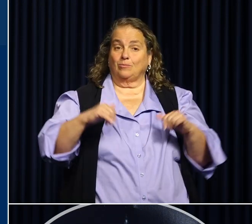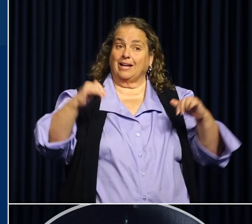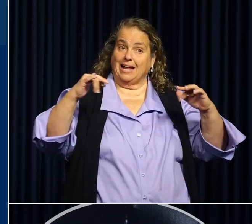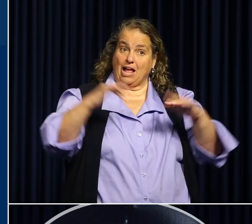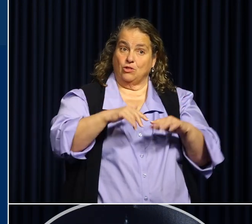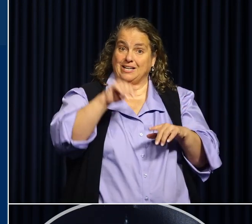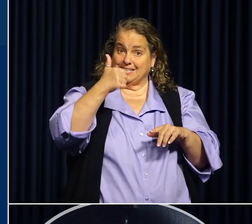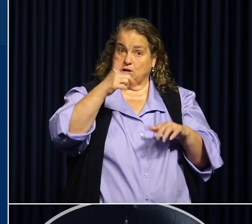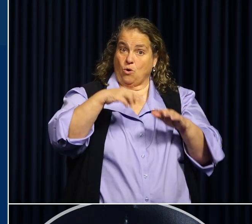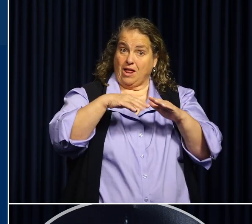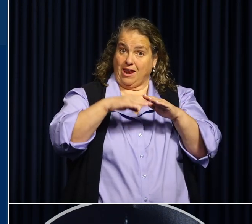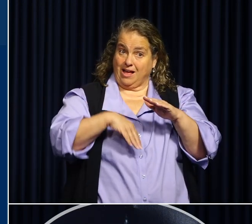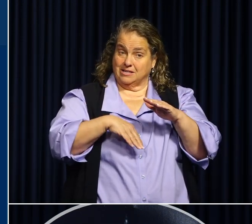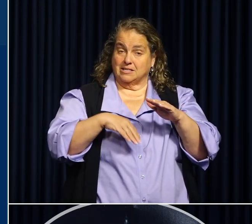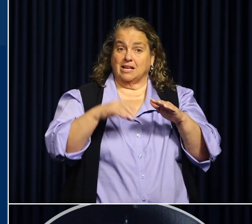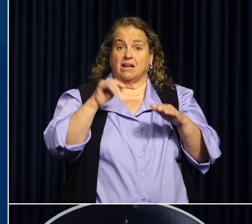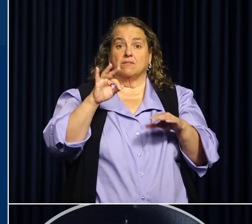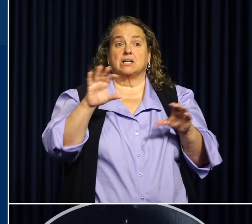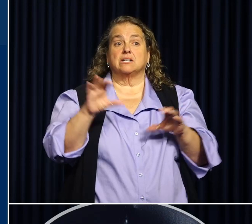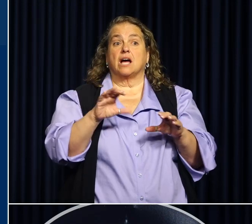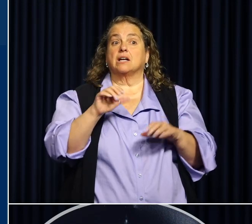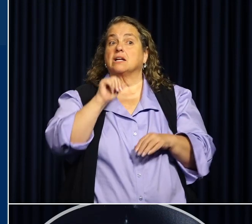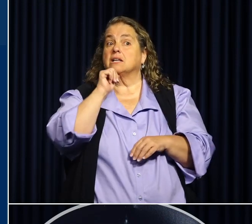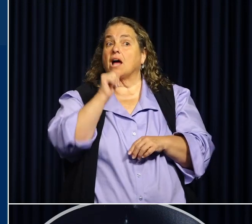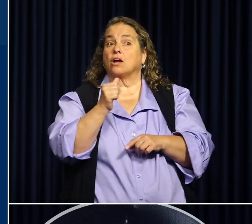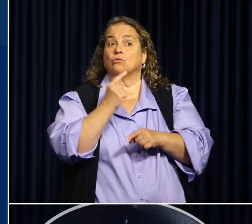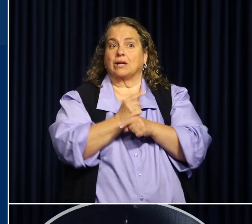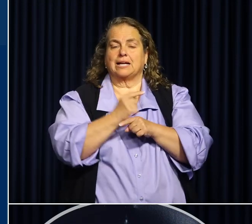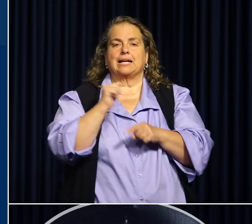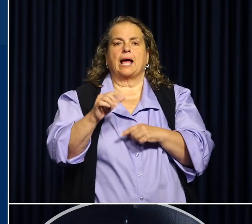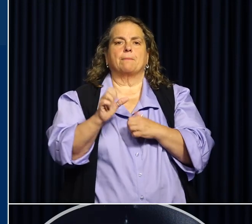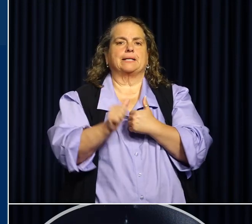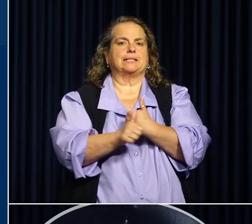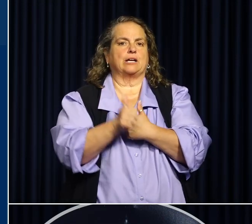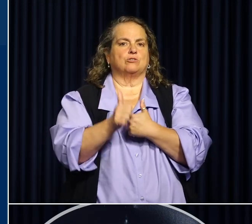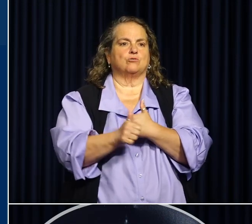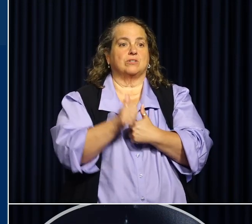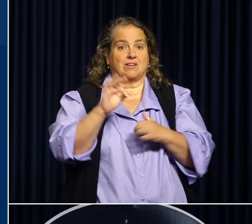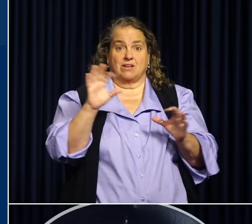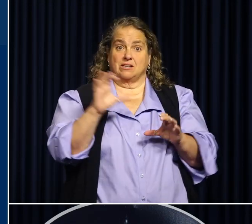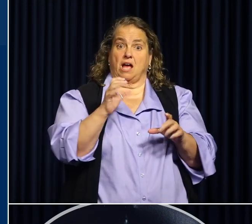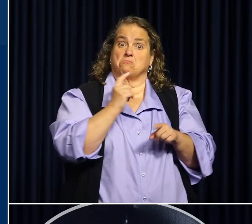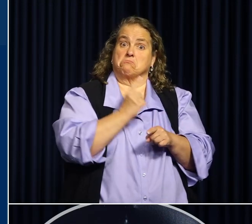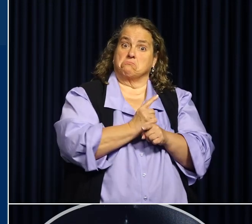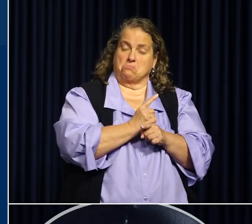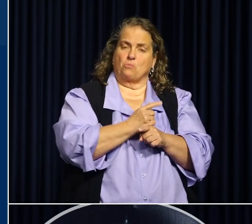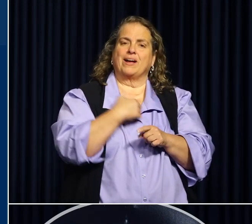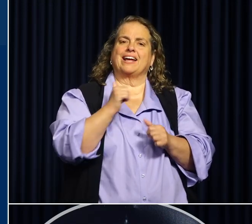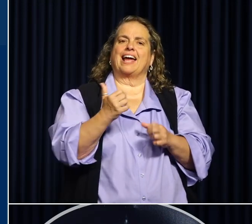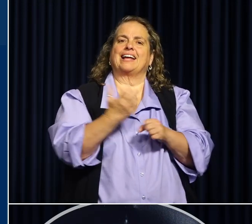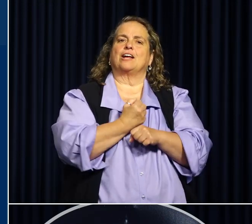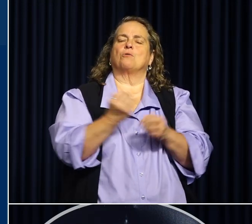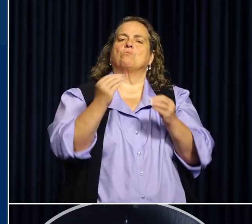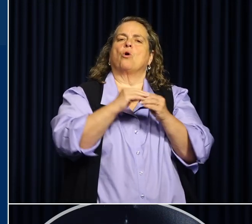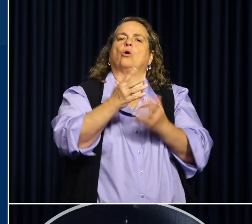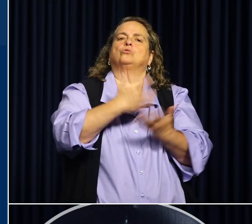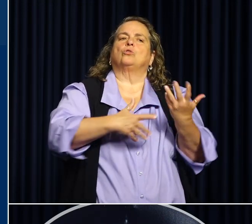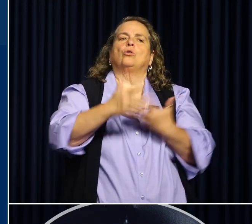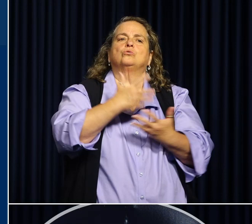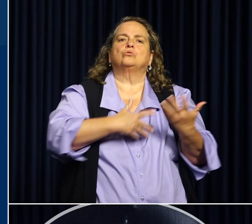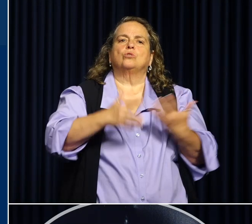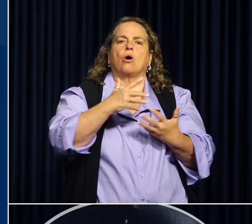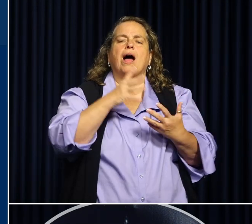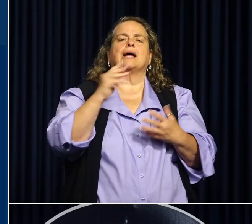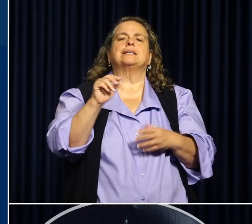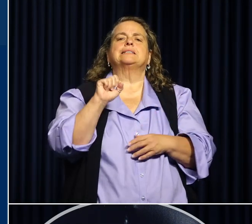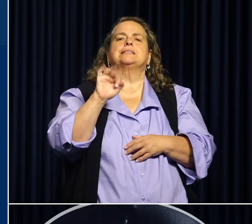10 or less, if done incorrectly, can be dangerous. If done correctly, we can get a little more social interaction and we can do it